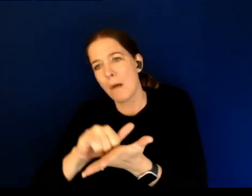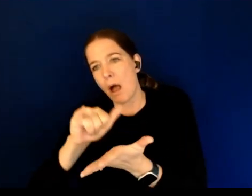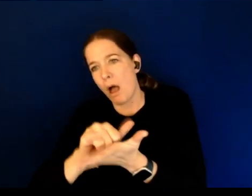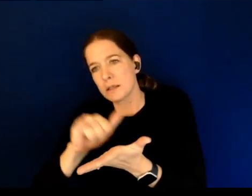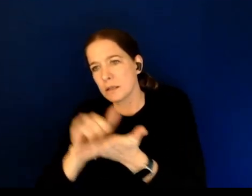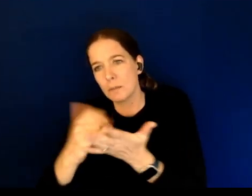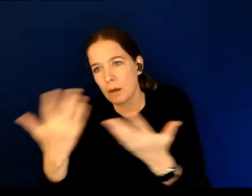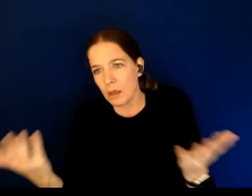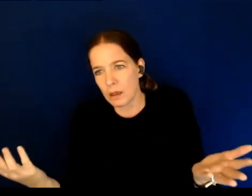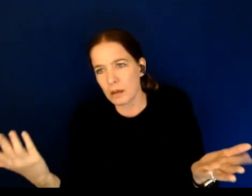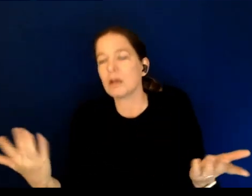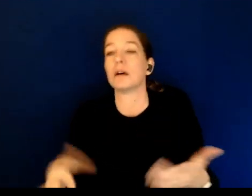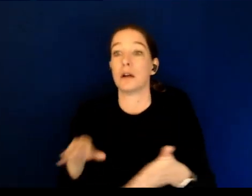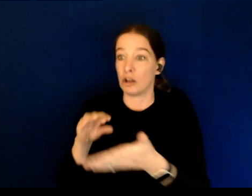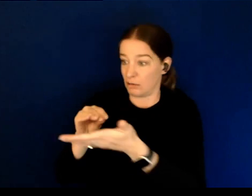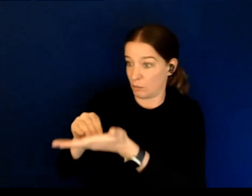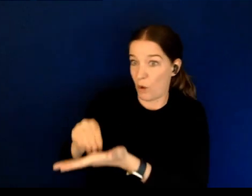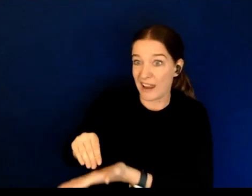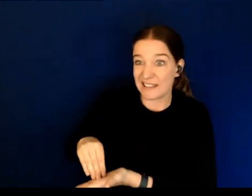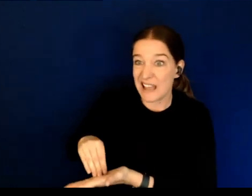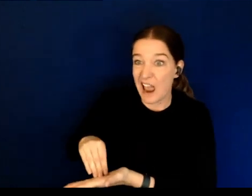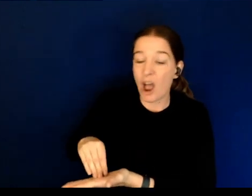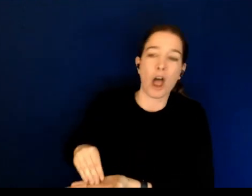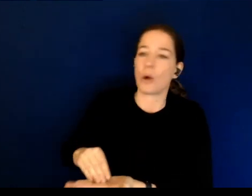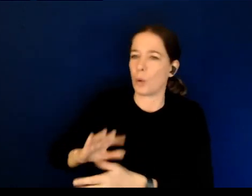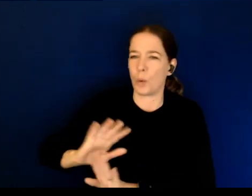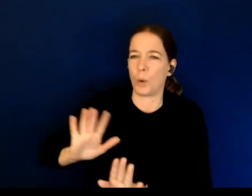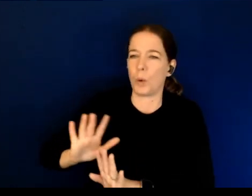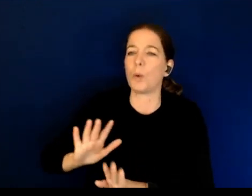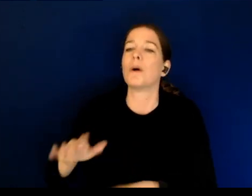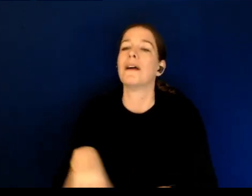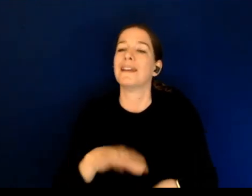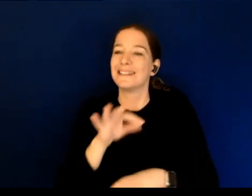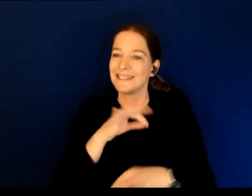or reuse weak passwords, use a password manager.